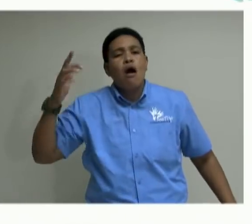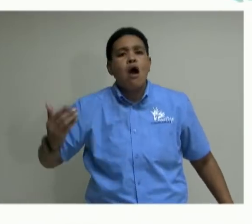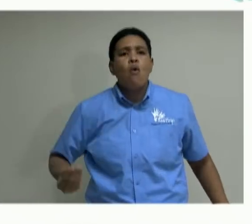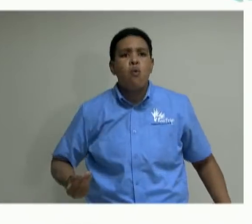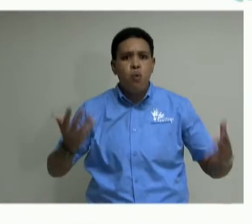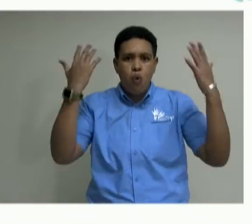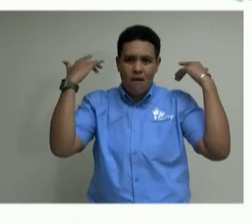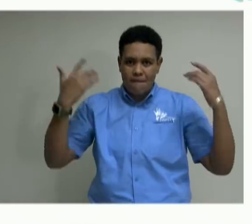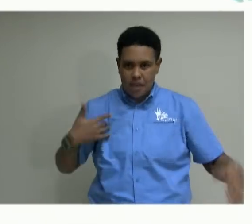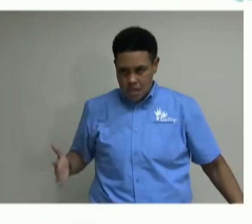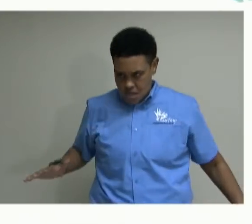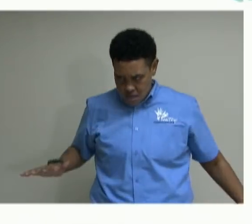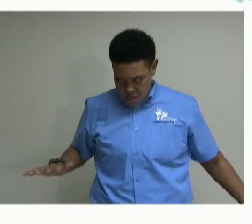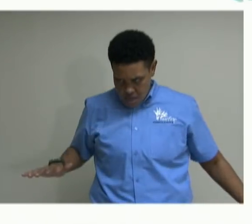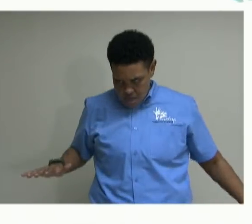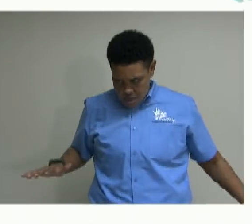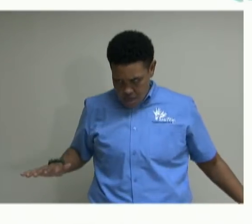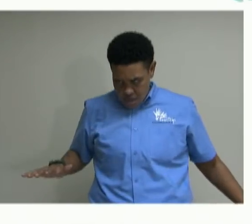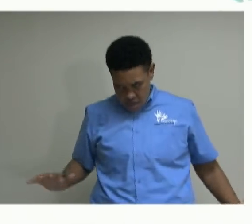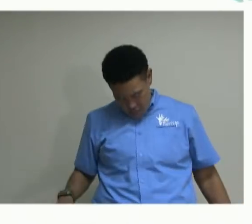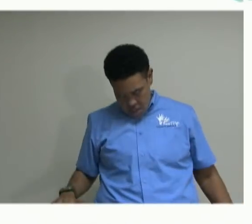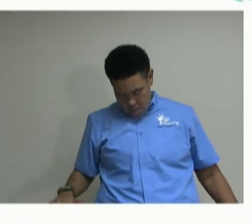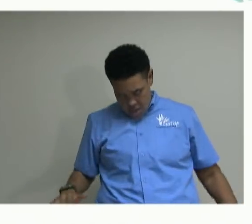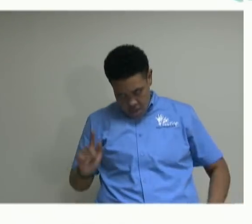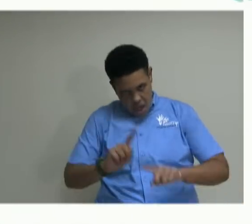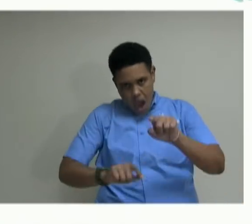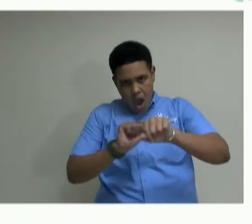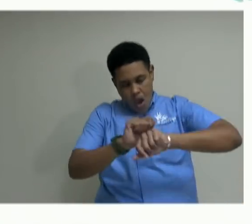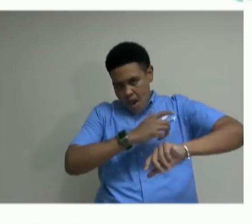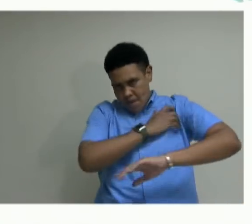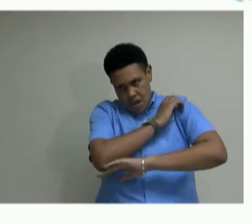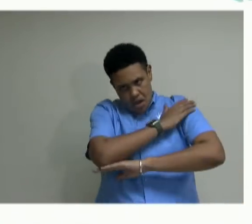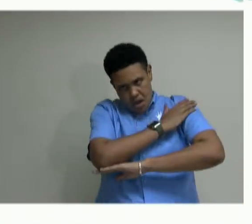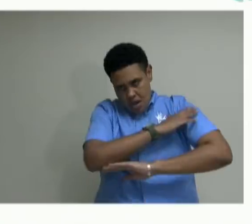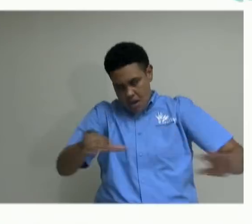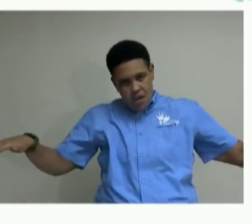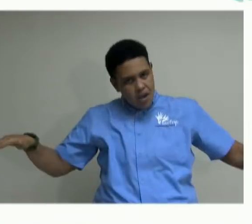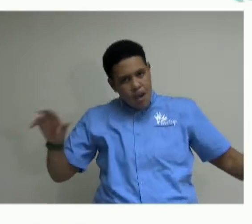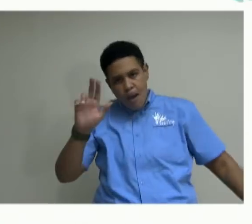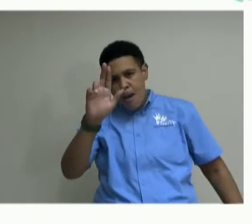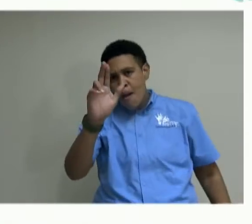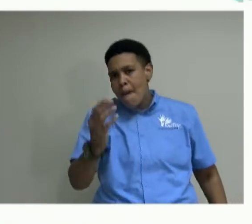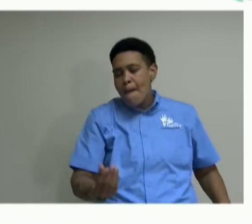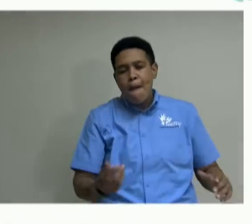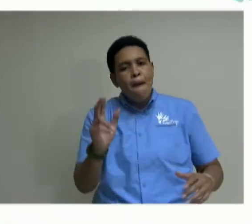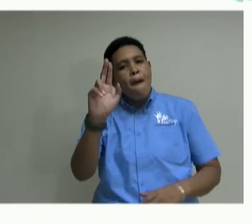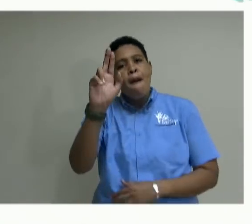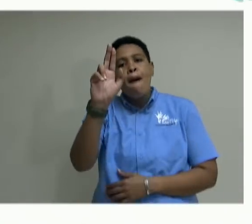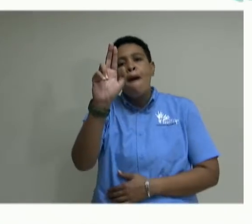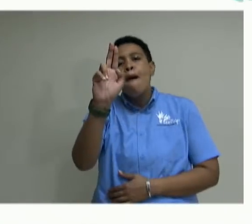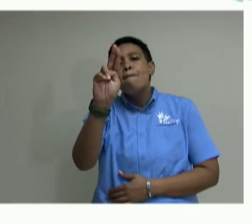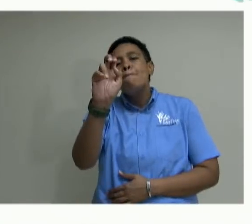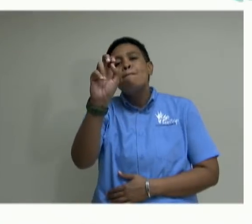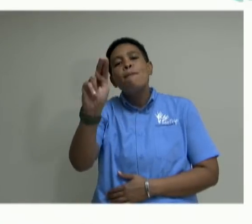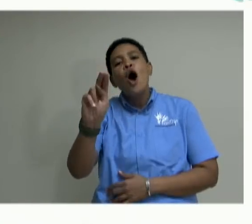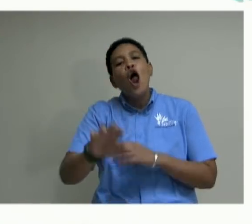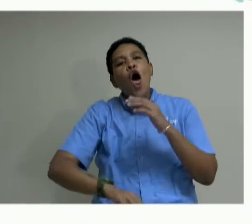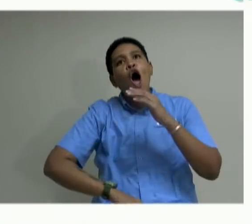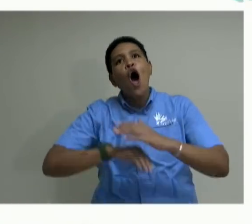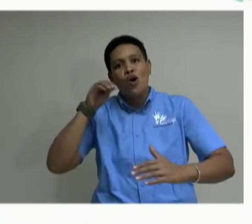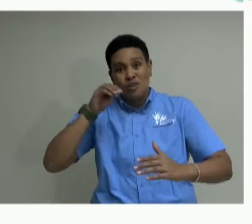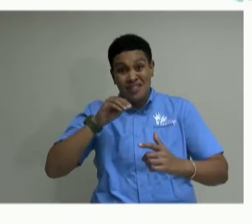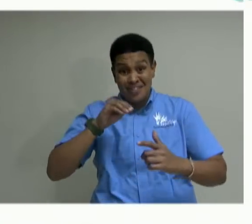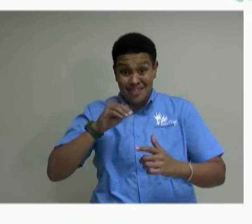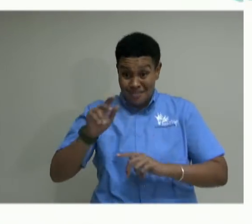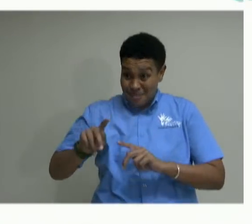very real, and the patients also are suffering from mental health challenges, and so we would